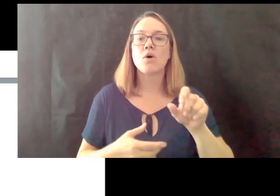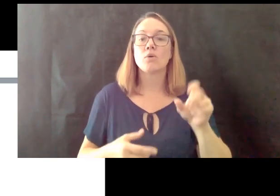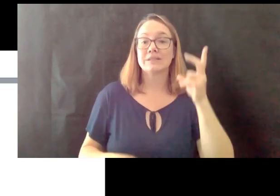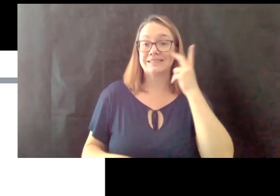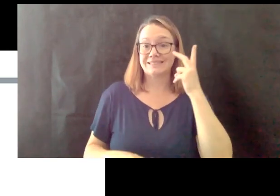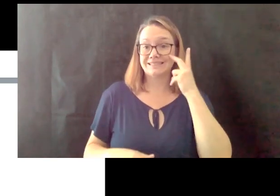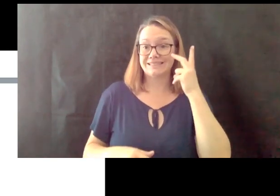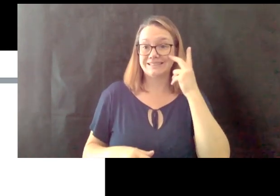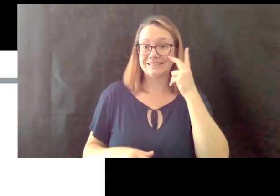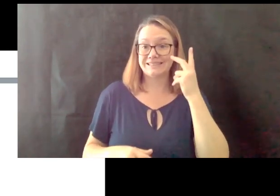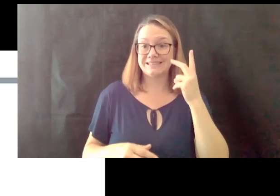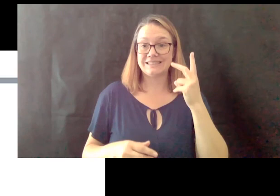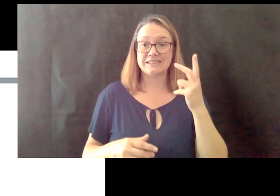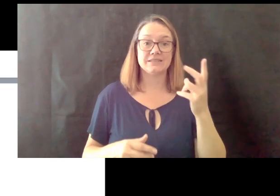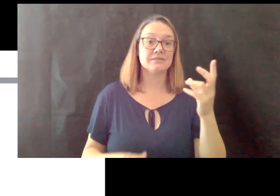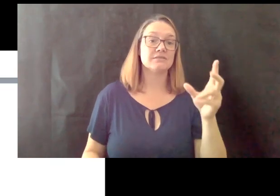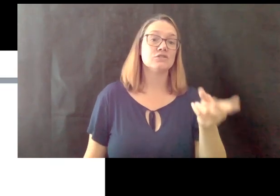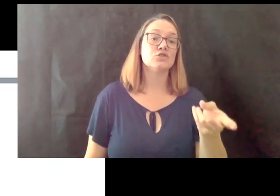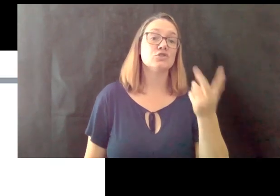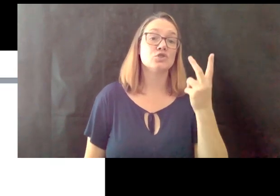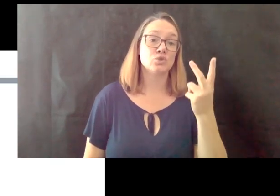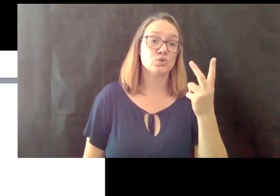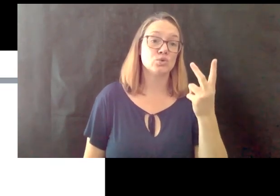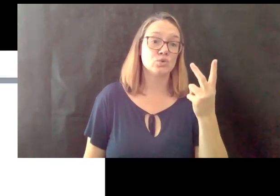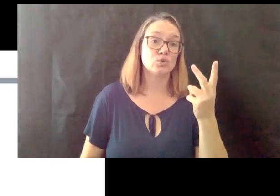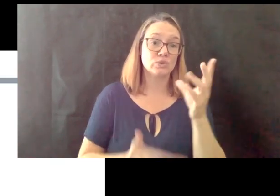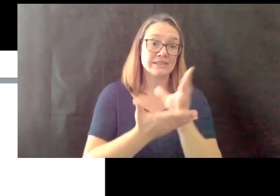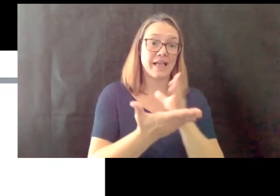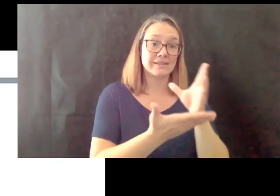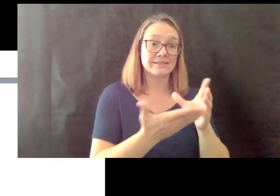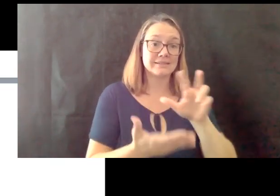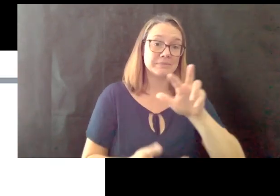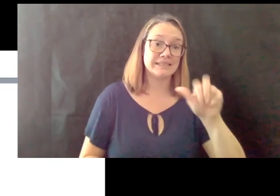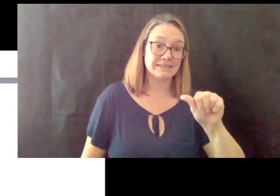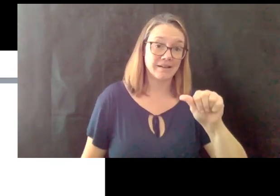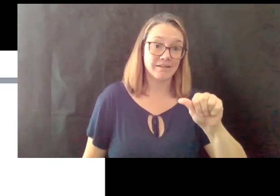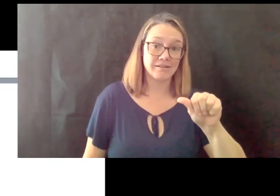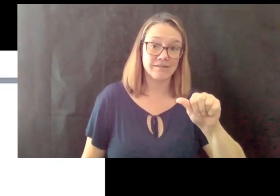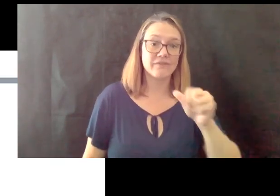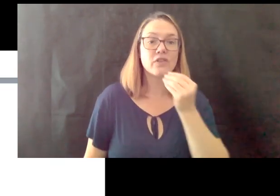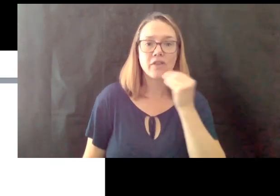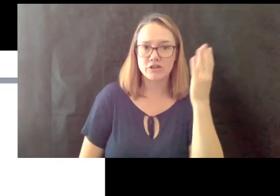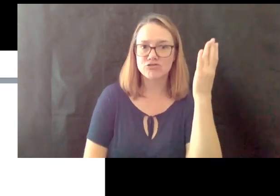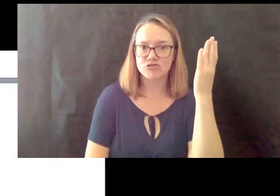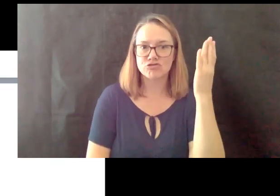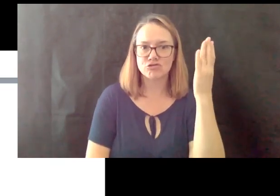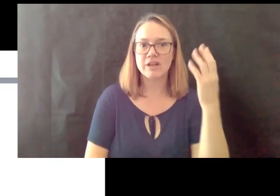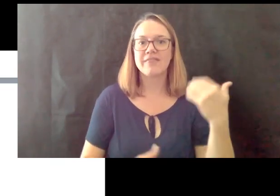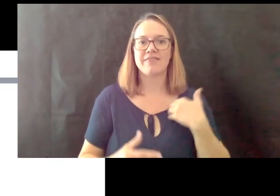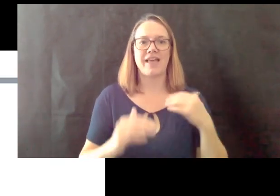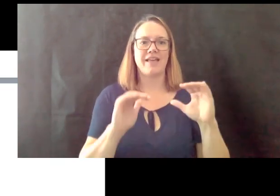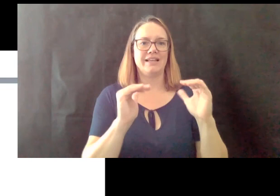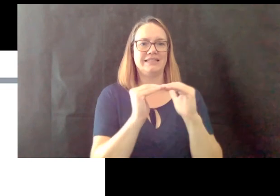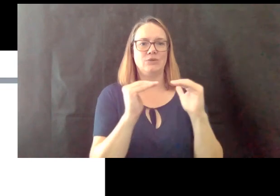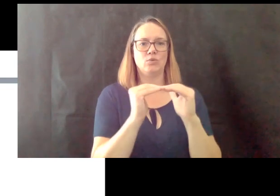Whereas, say you're eating two slices of pizza there, there's four icons there equating to four